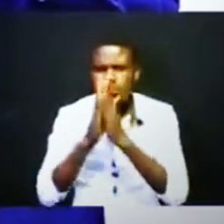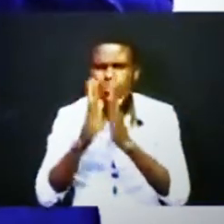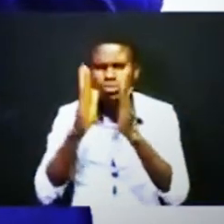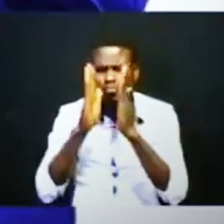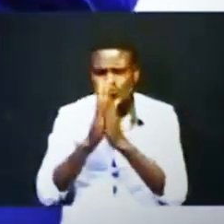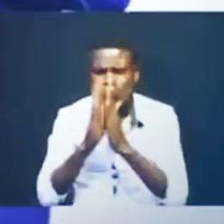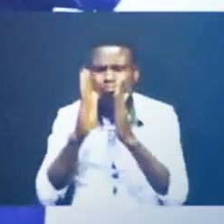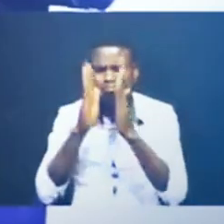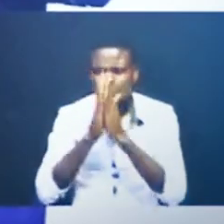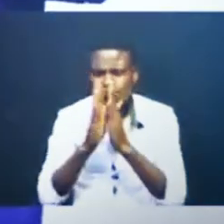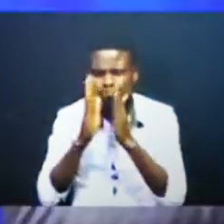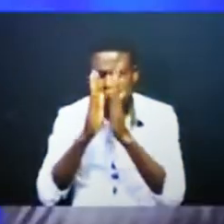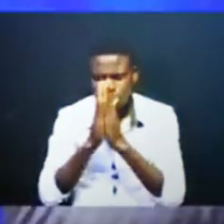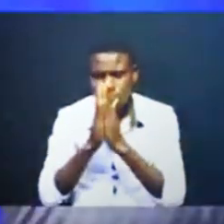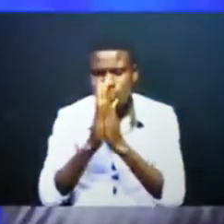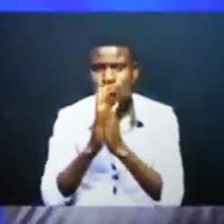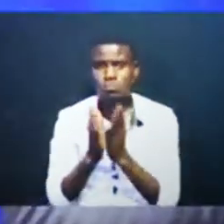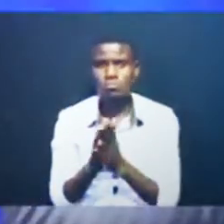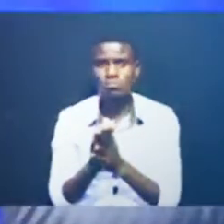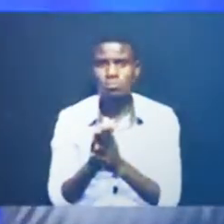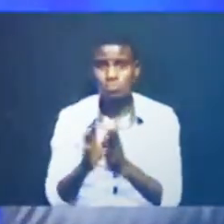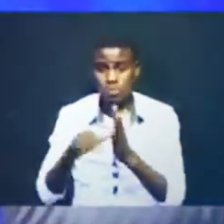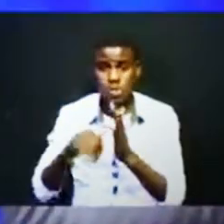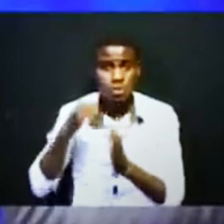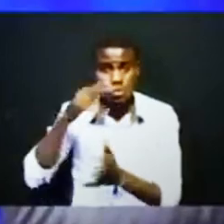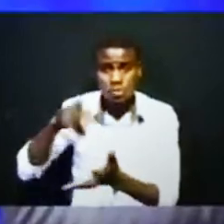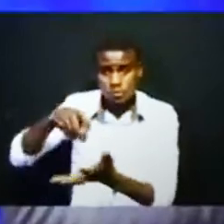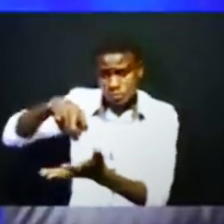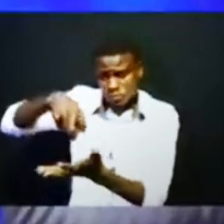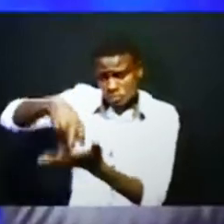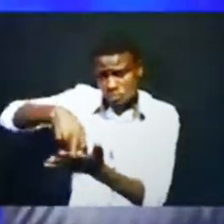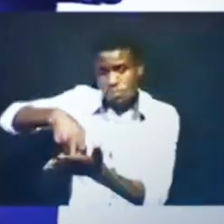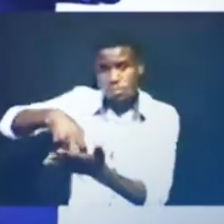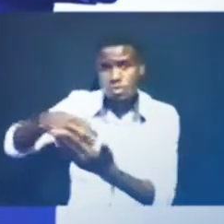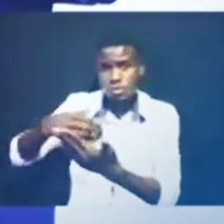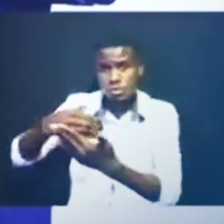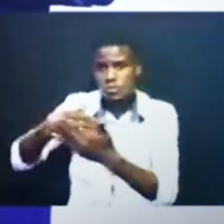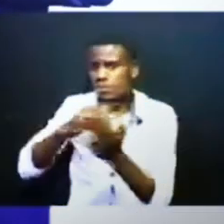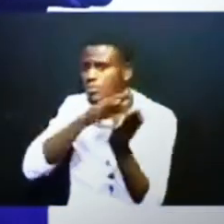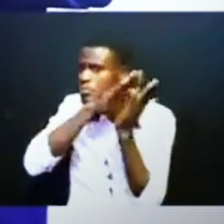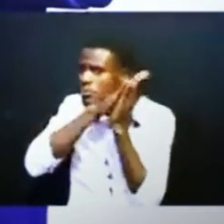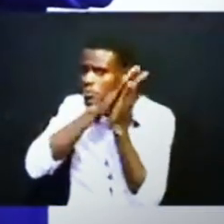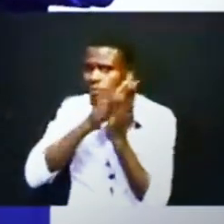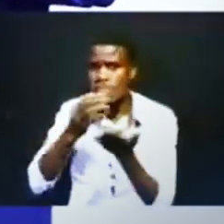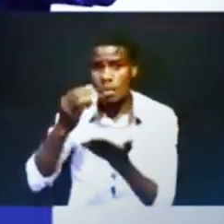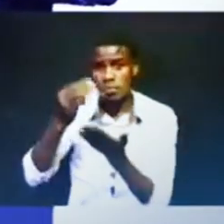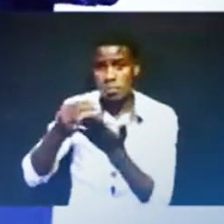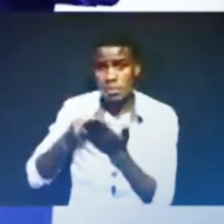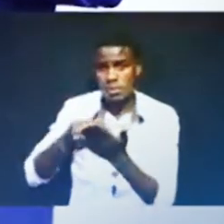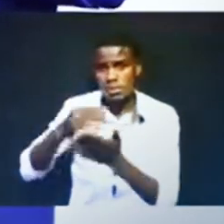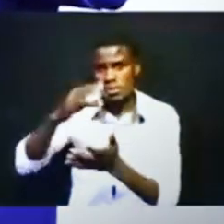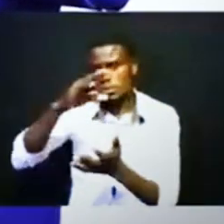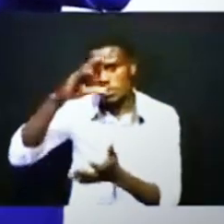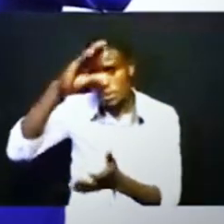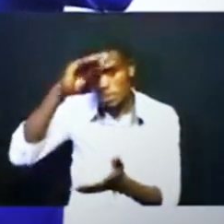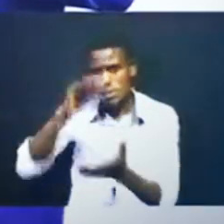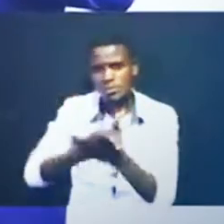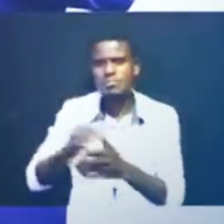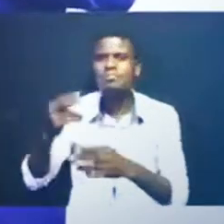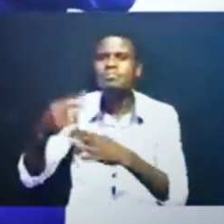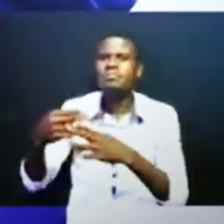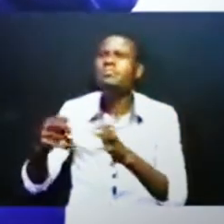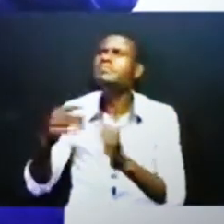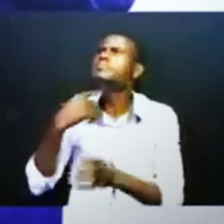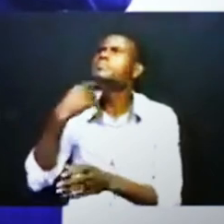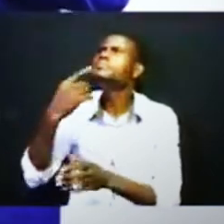bomb pie." Then, kneeling by the bed, she mentions the husband's name, and then she